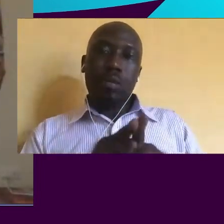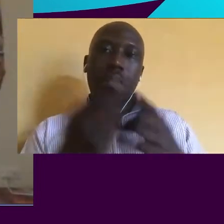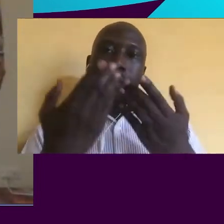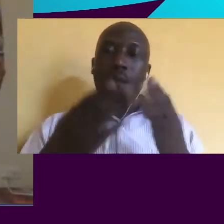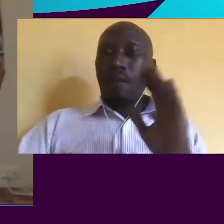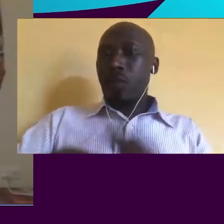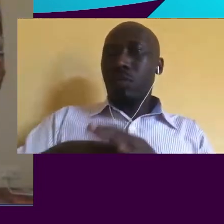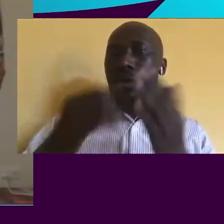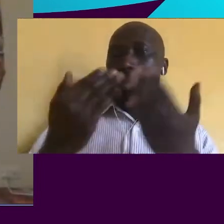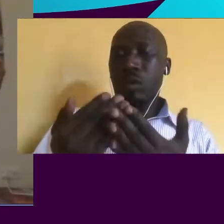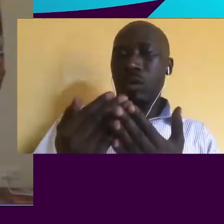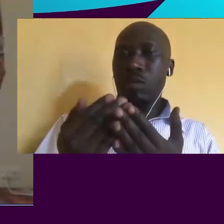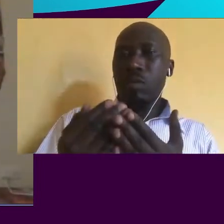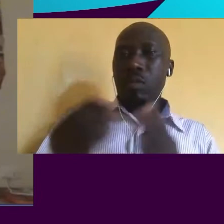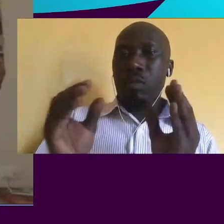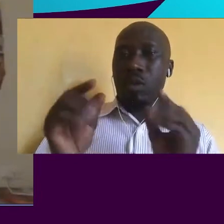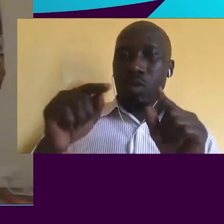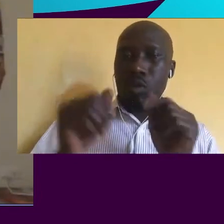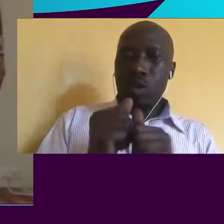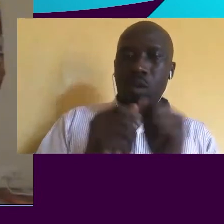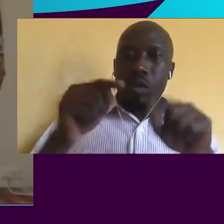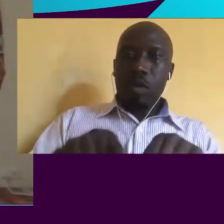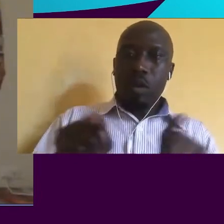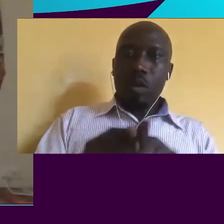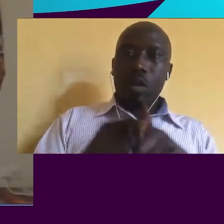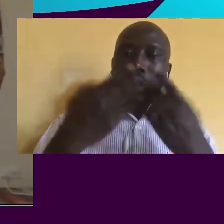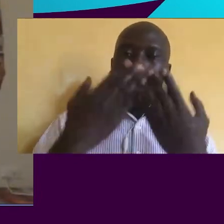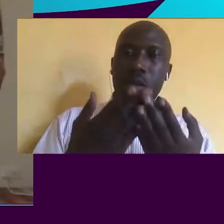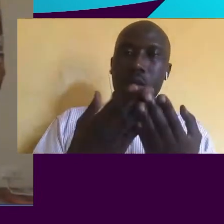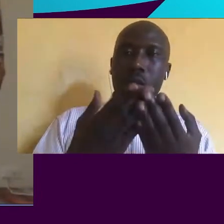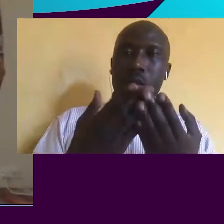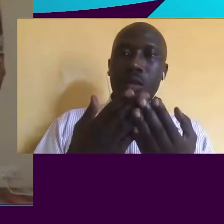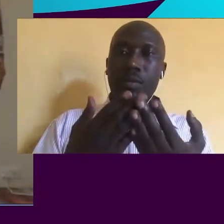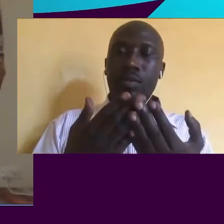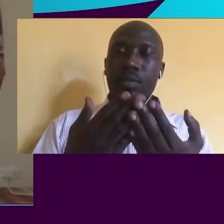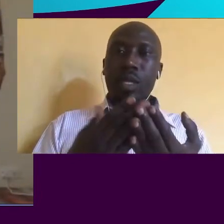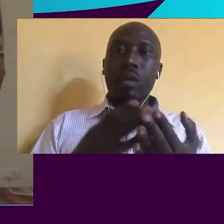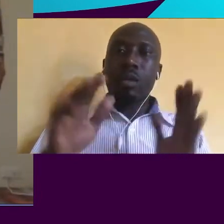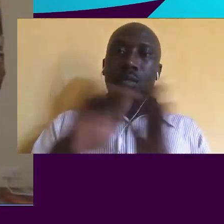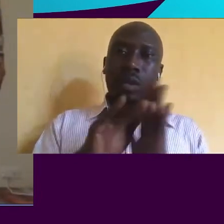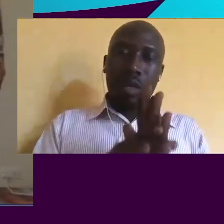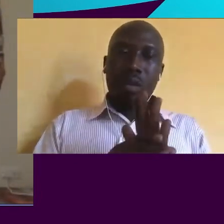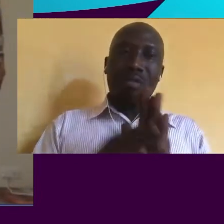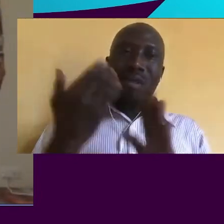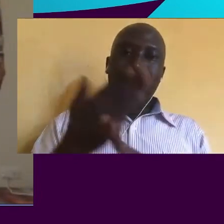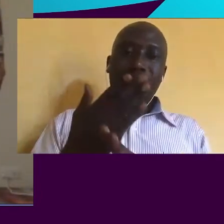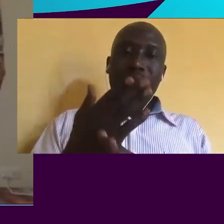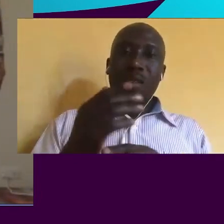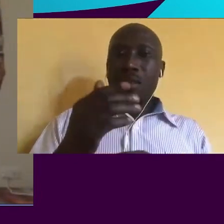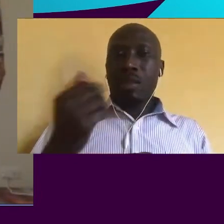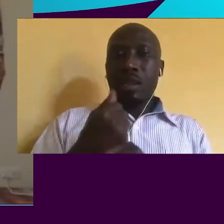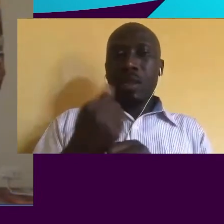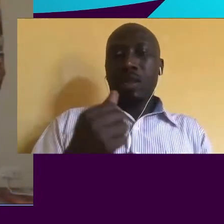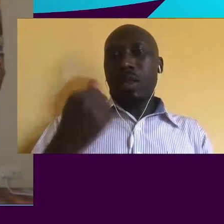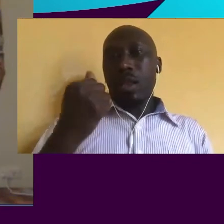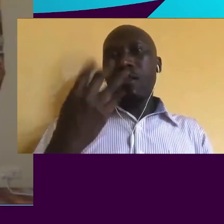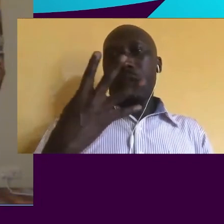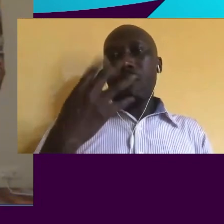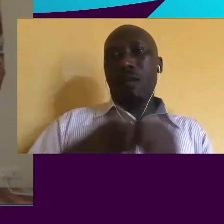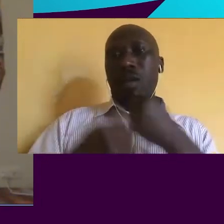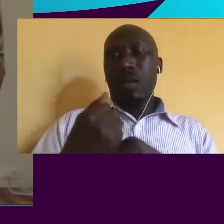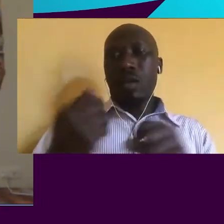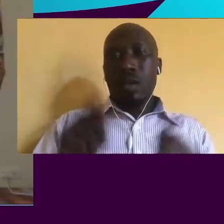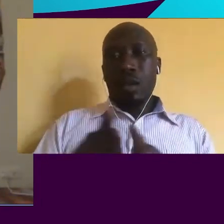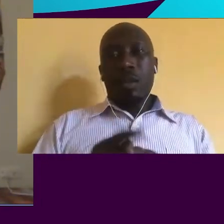today. This is the latest in a series of these projects we've done over the last 4 years. And when we do these projects,